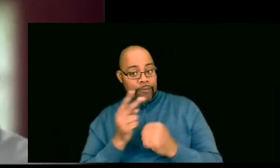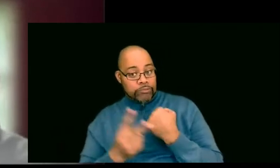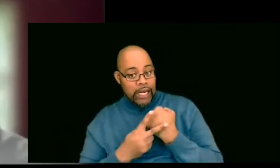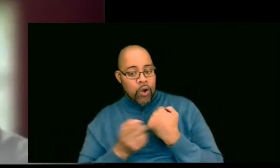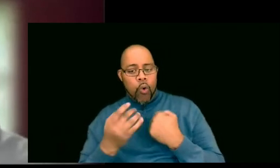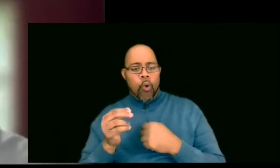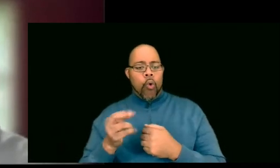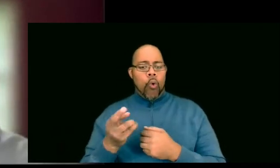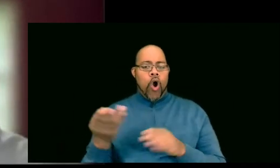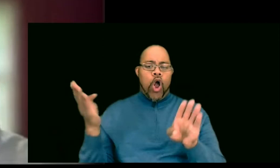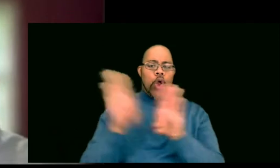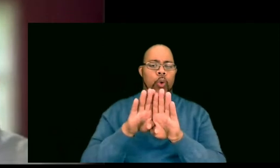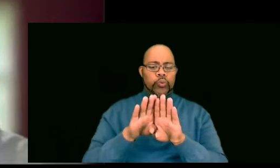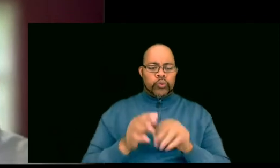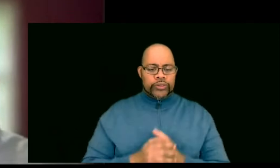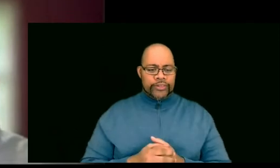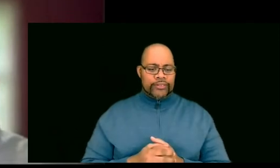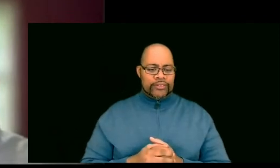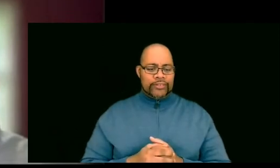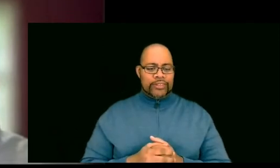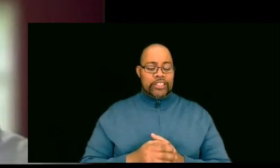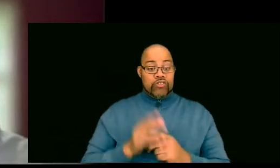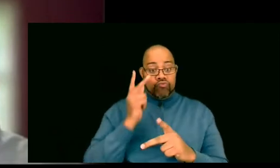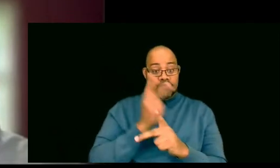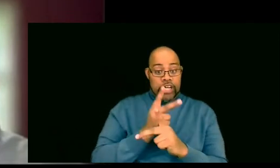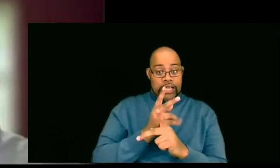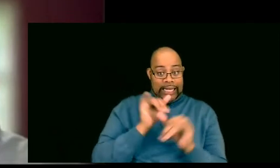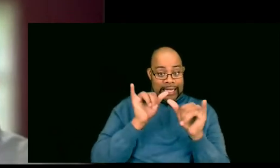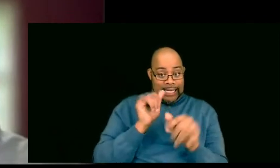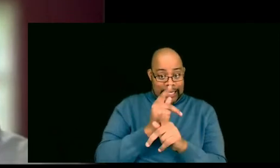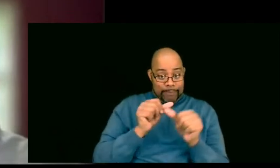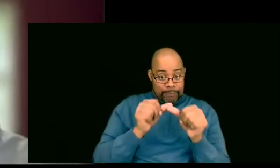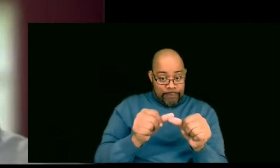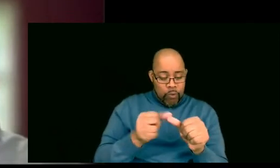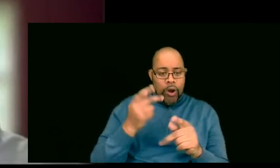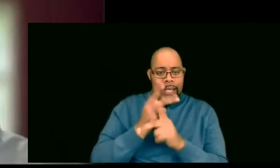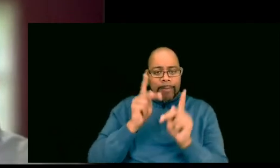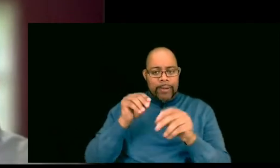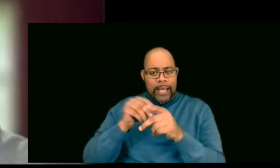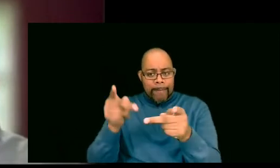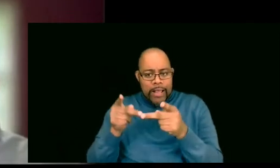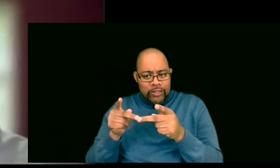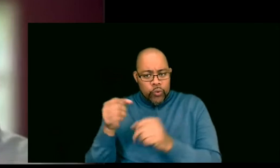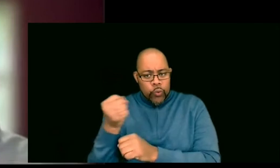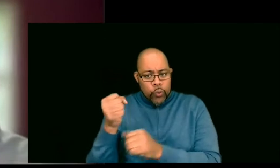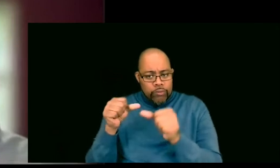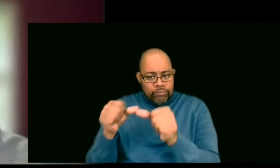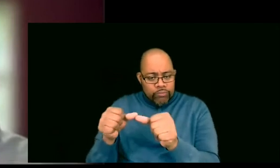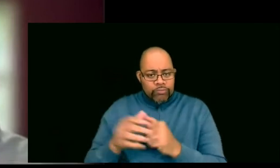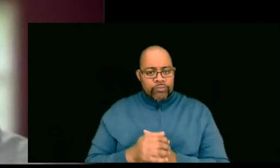retaining or shutting a door, you see, retaining it where it is, or keeping people in